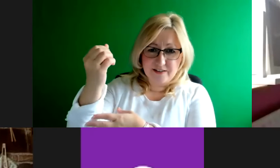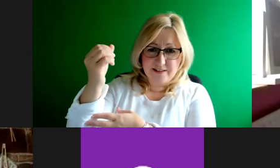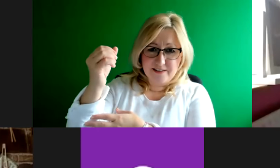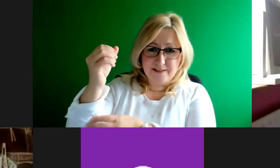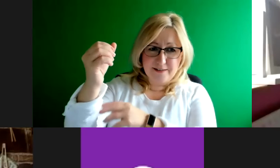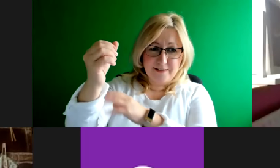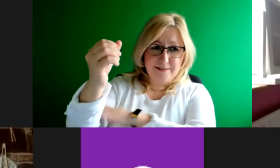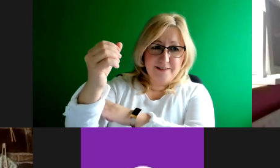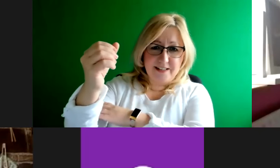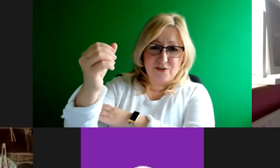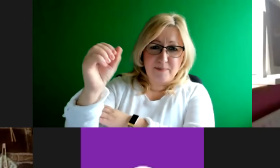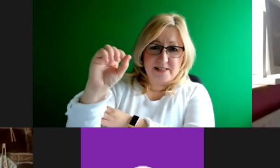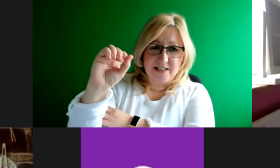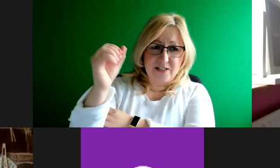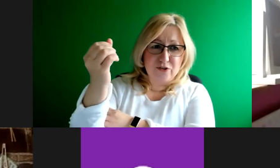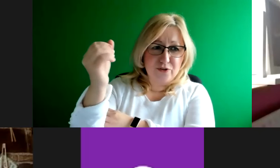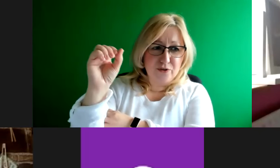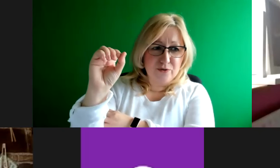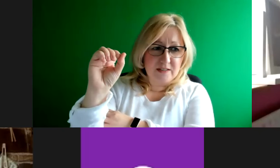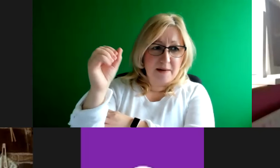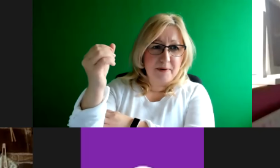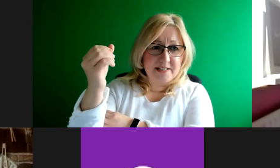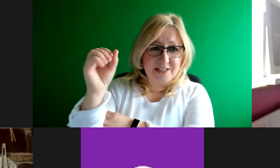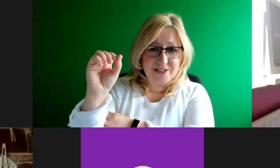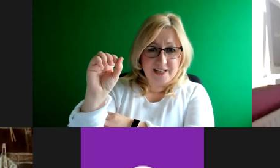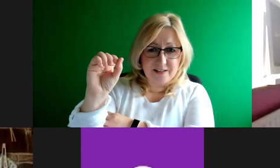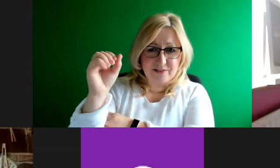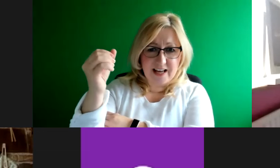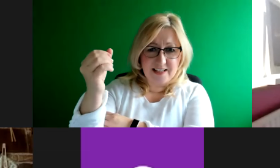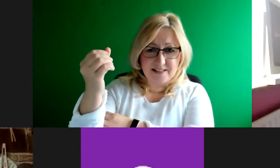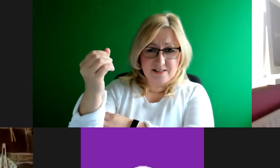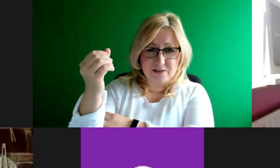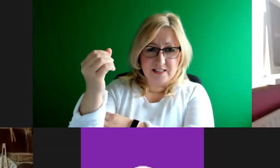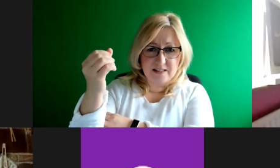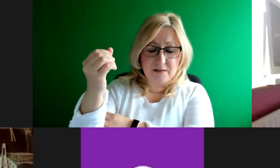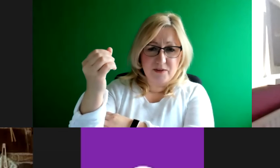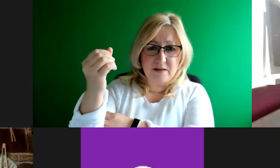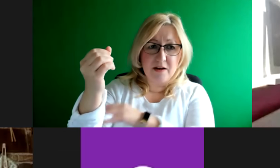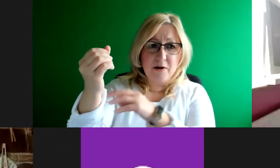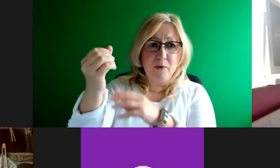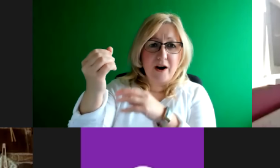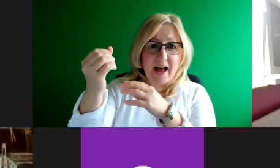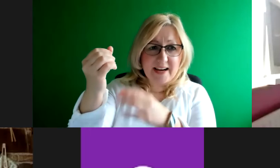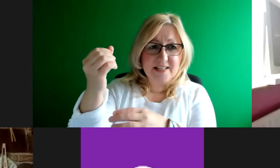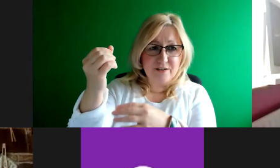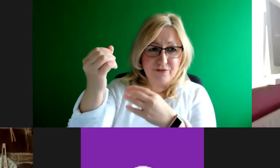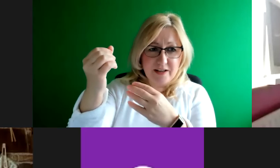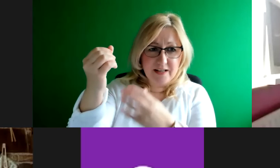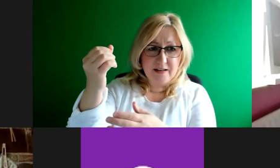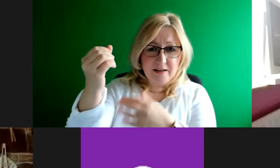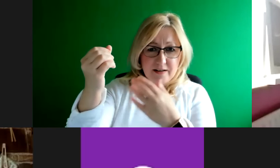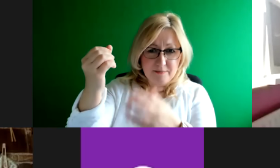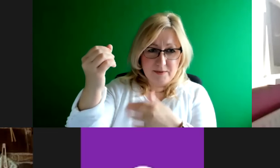actor is represented through that partitioning of the hand. So the more